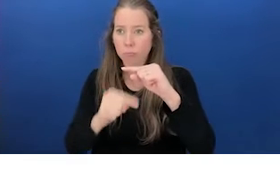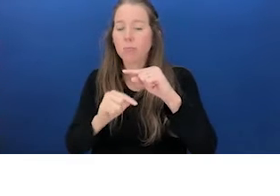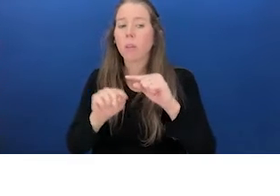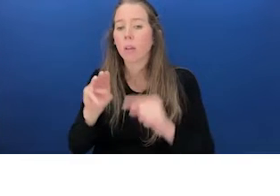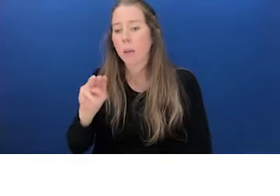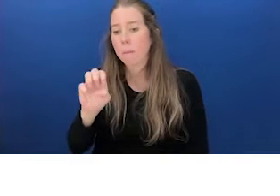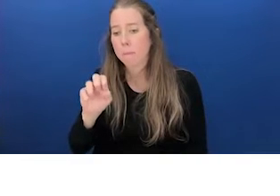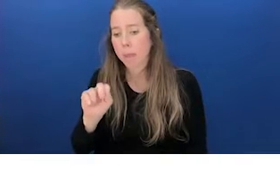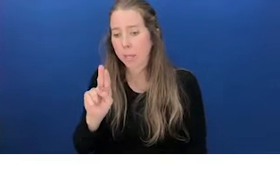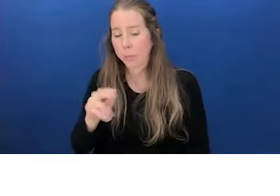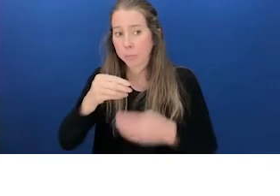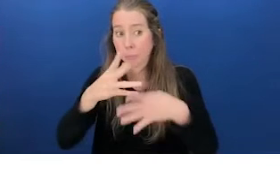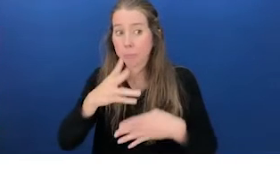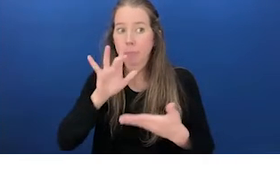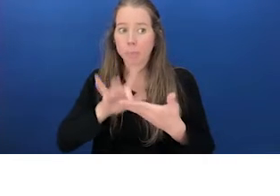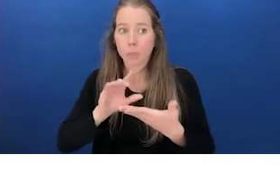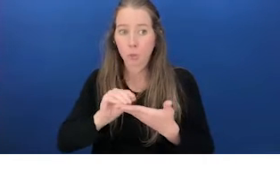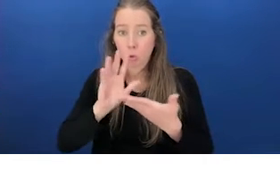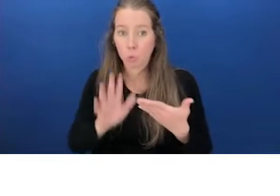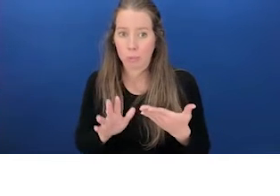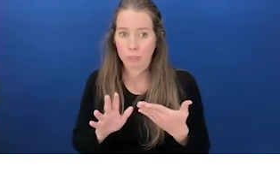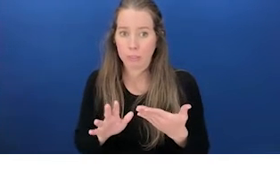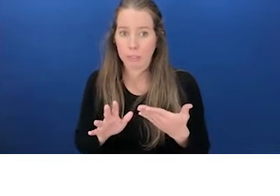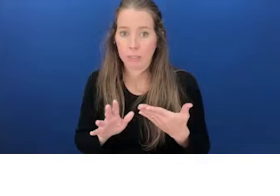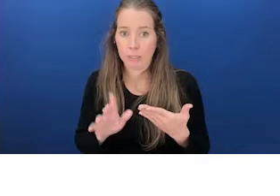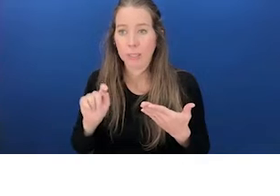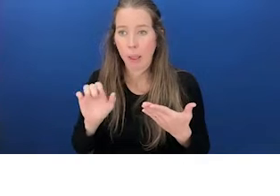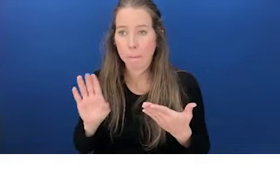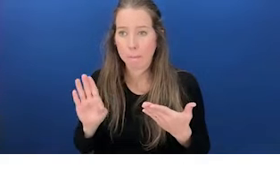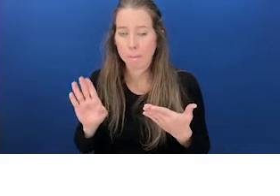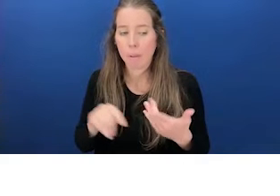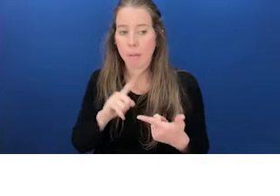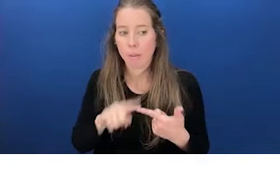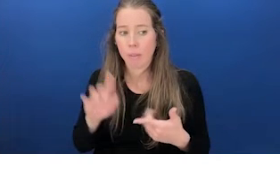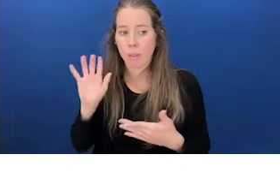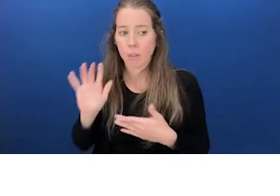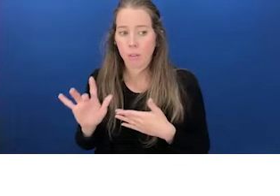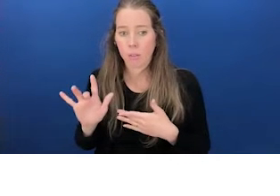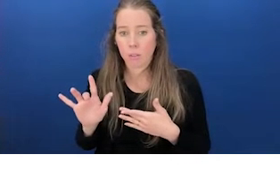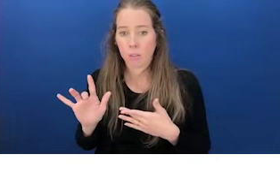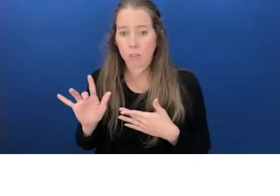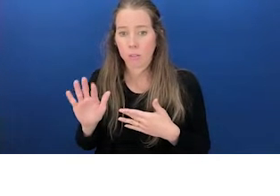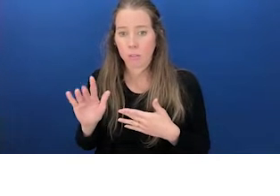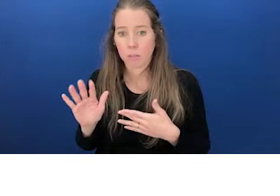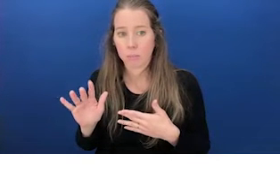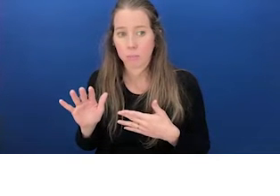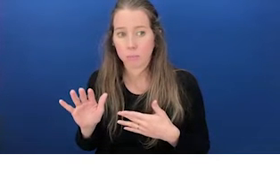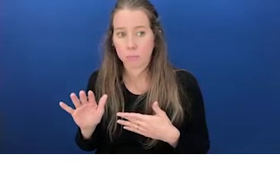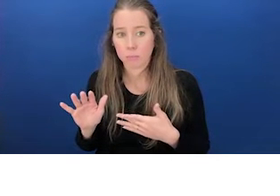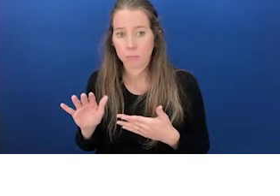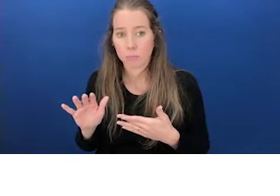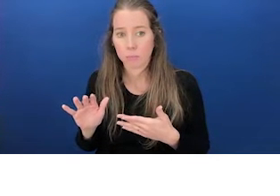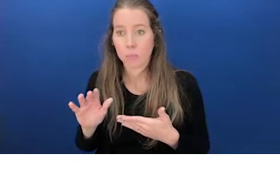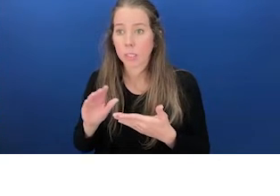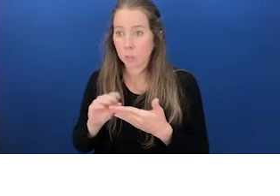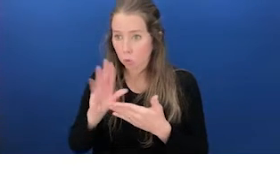the student tab. From there, you will go into the student tab